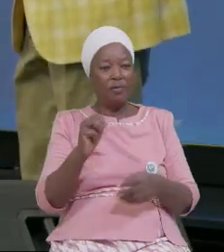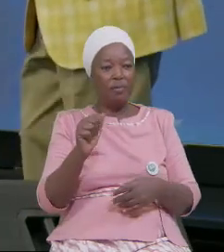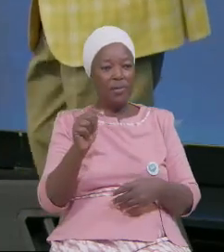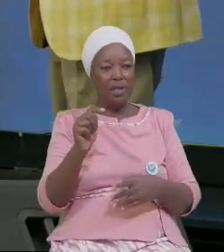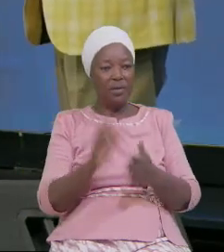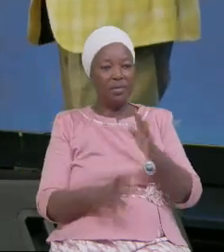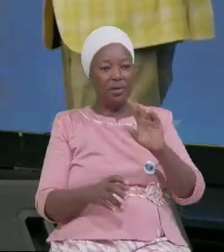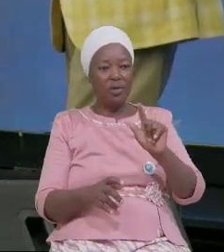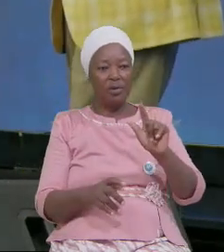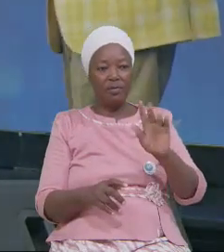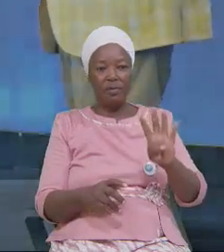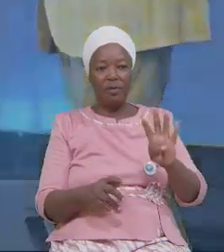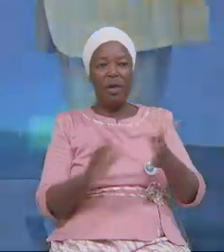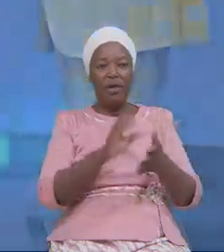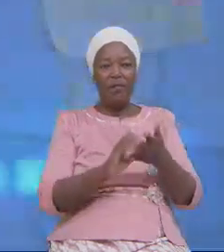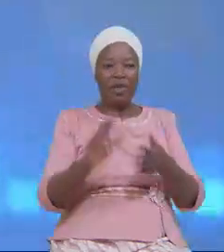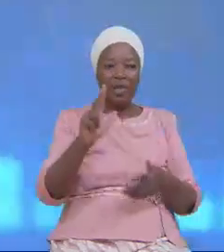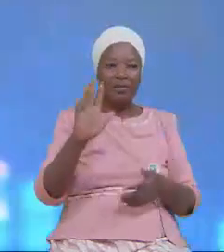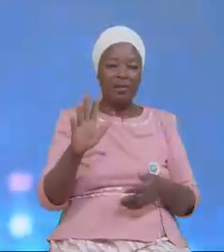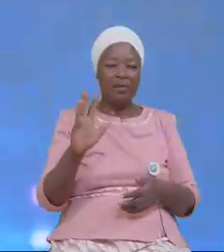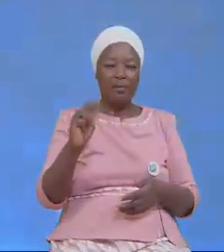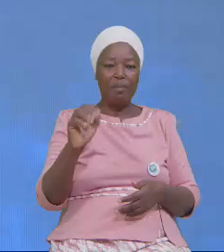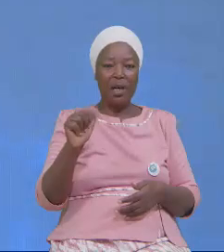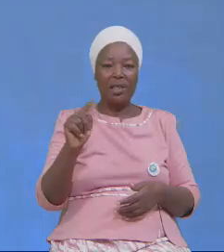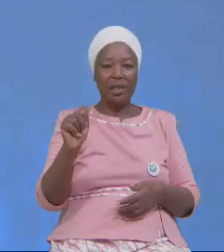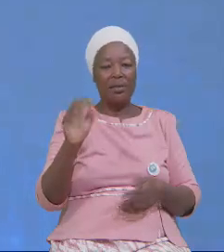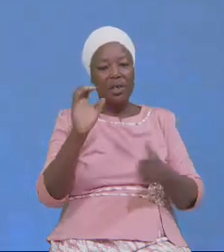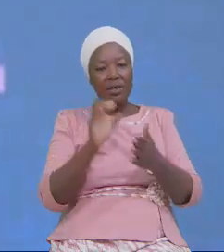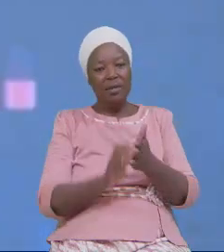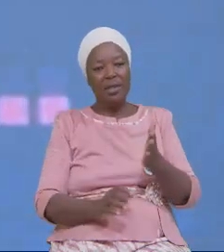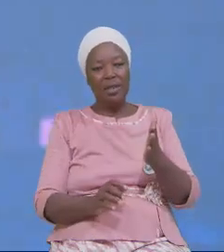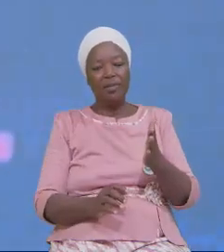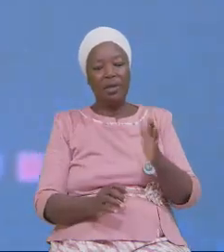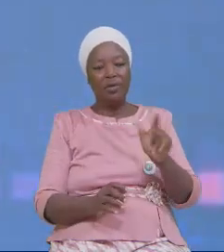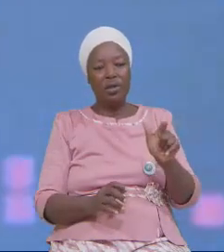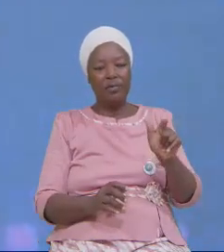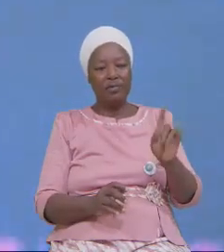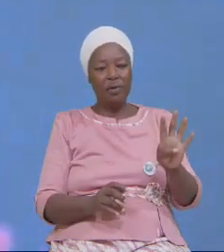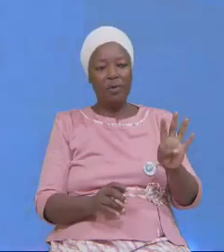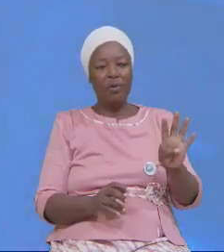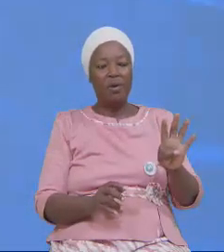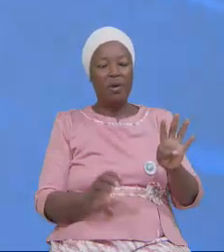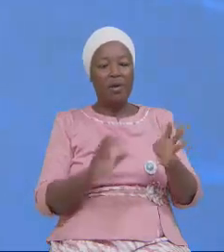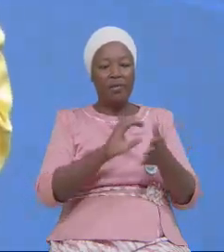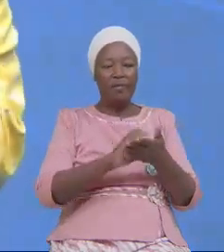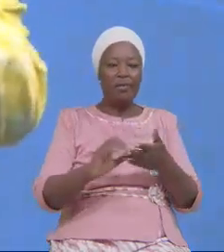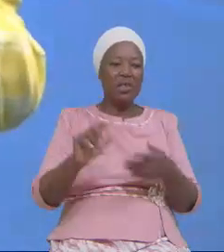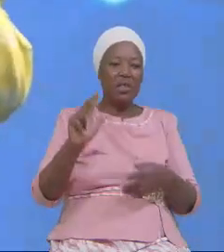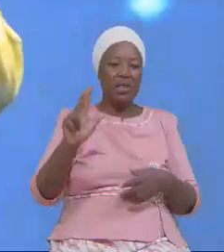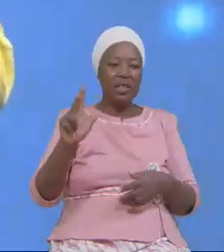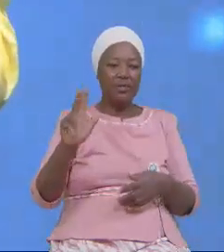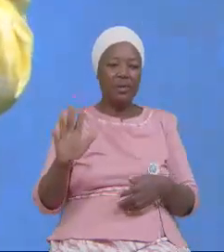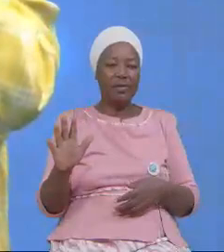24, verse 35. Matthew chapter 24, verse